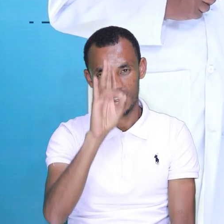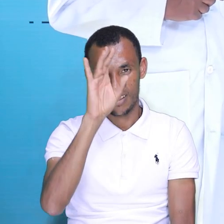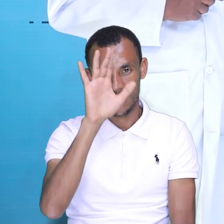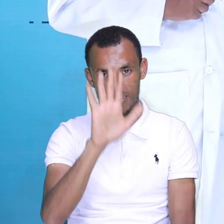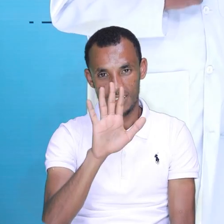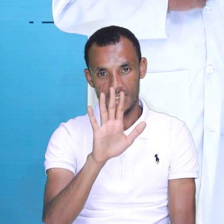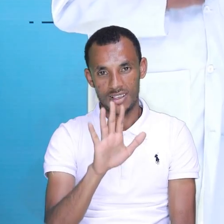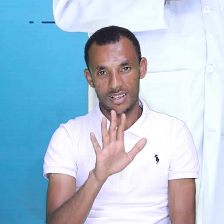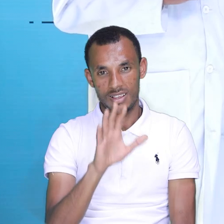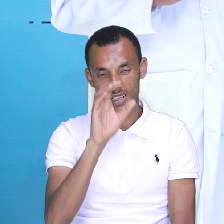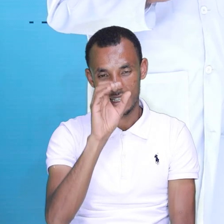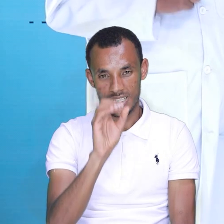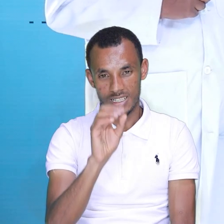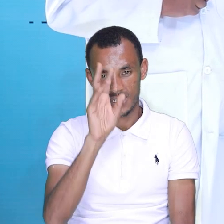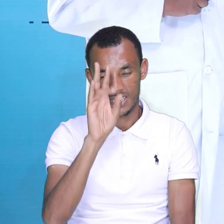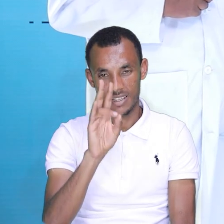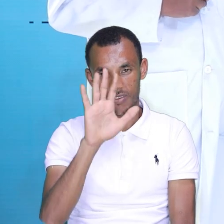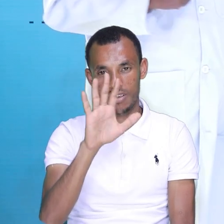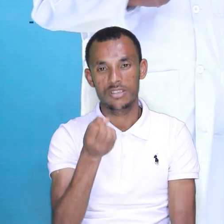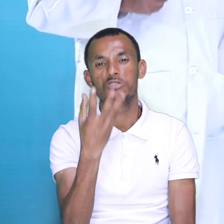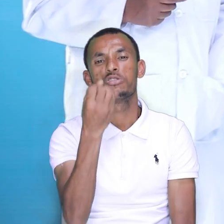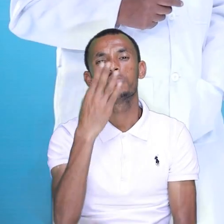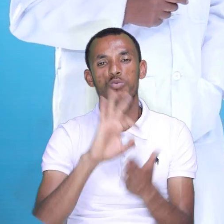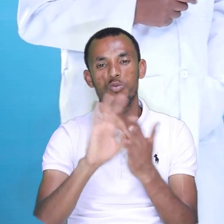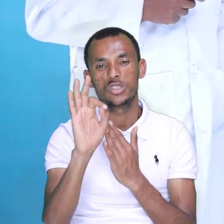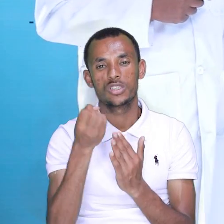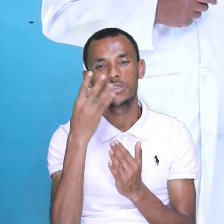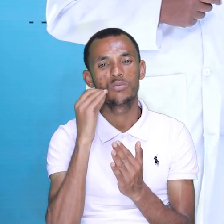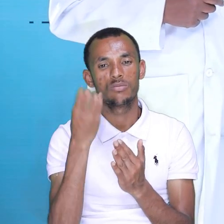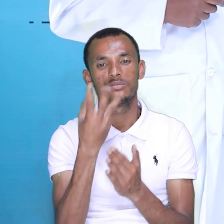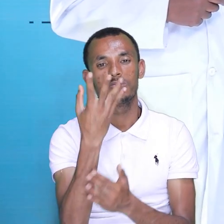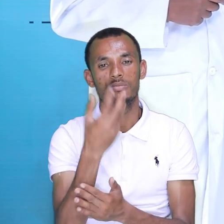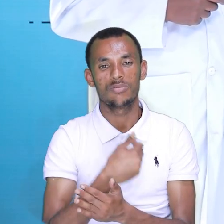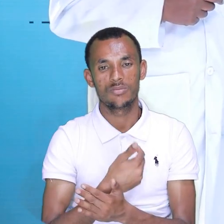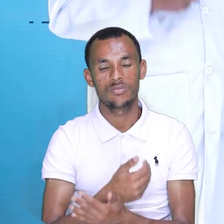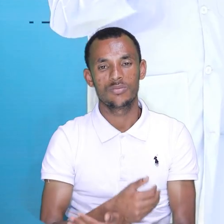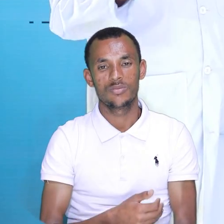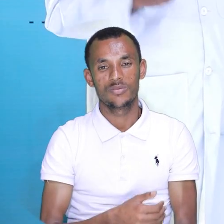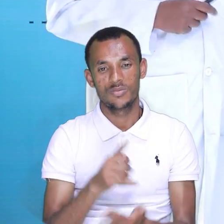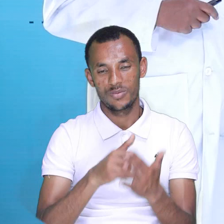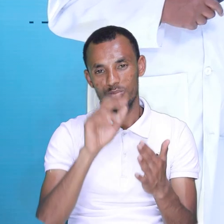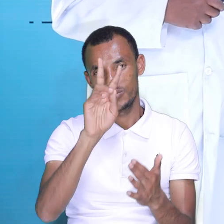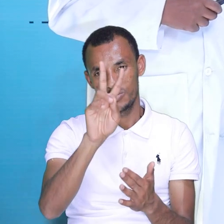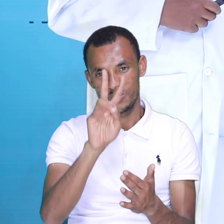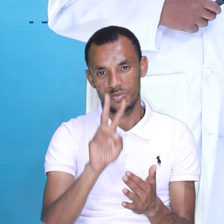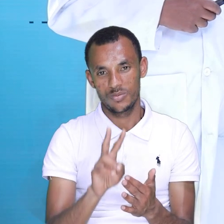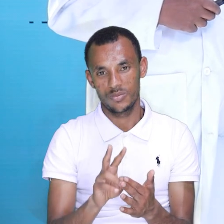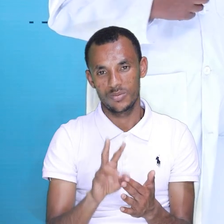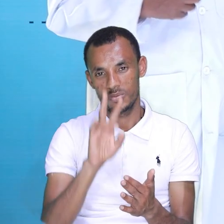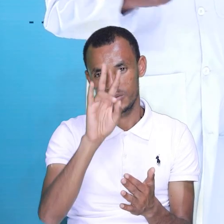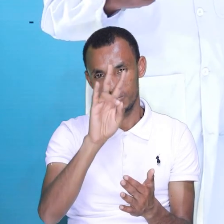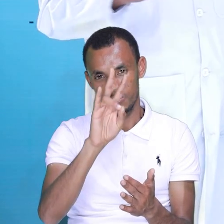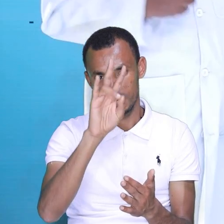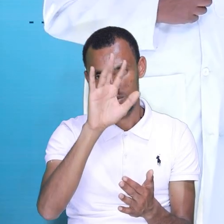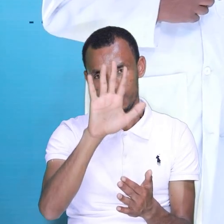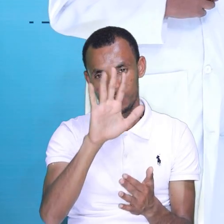075, 075, how many digit number it is? It is a 2-digit number, which